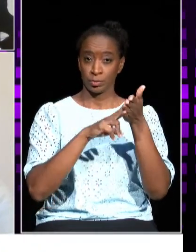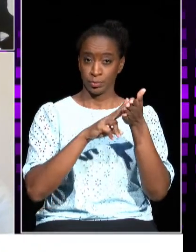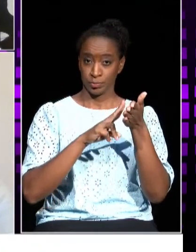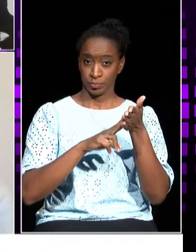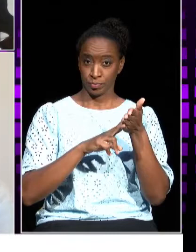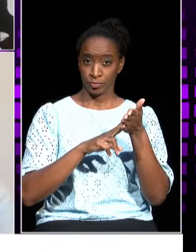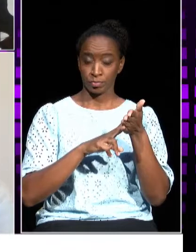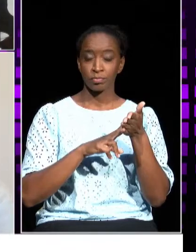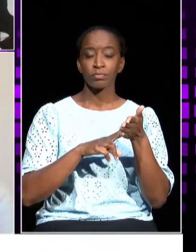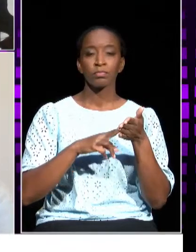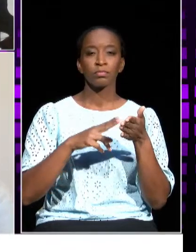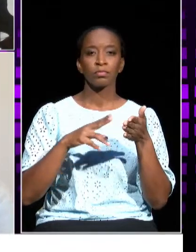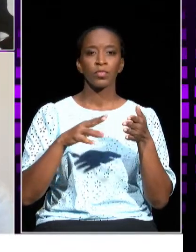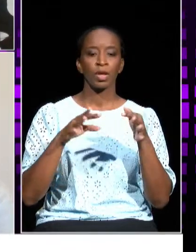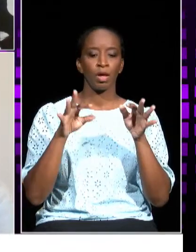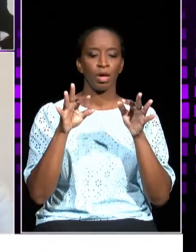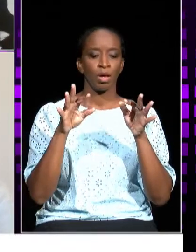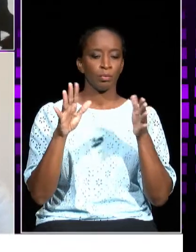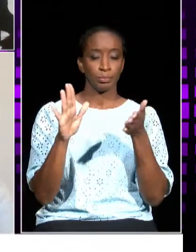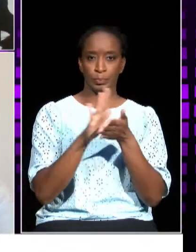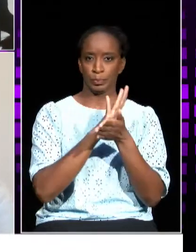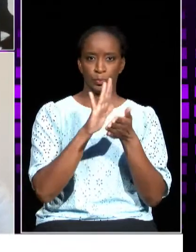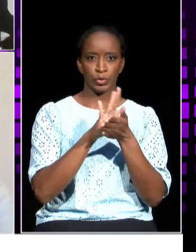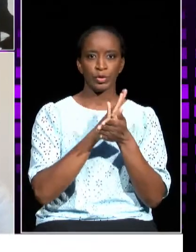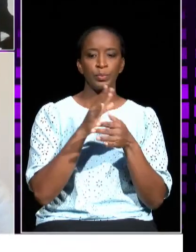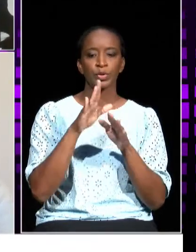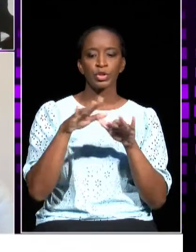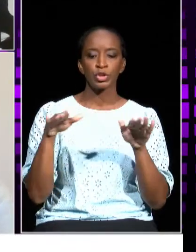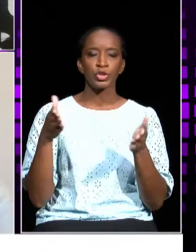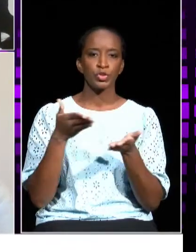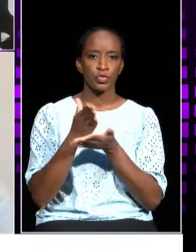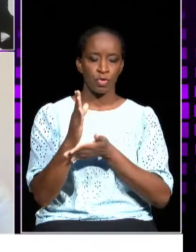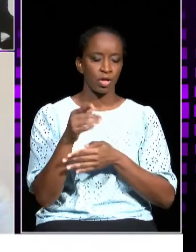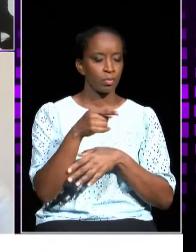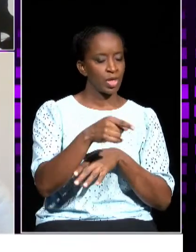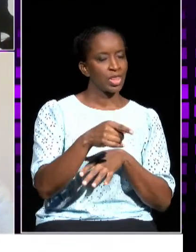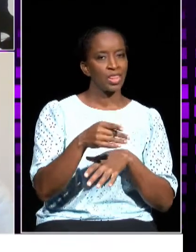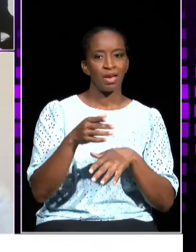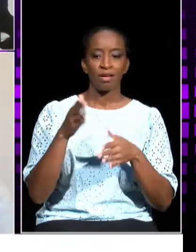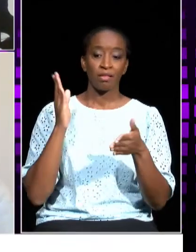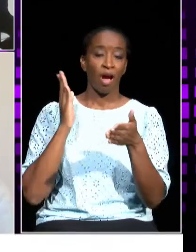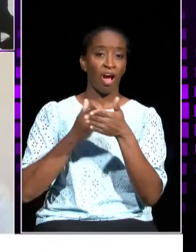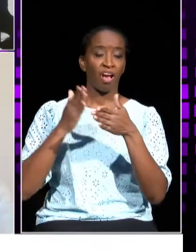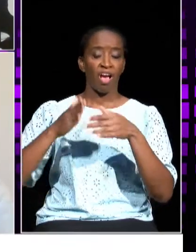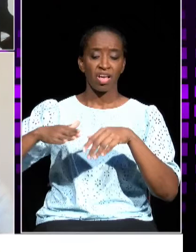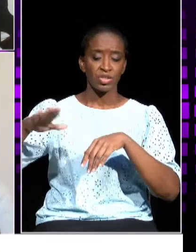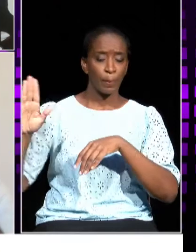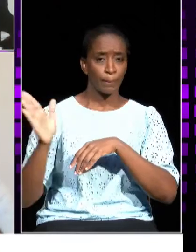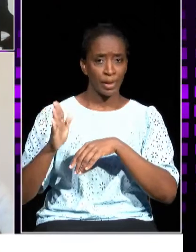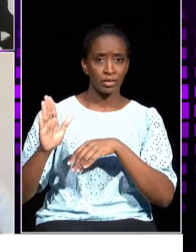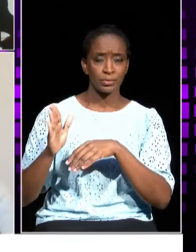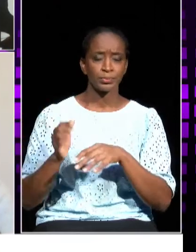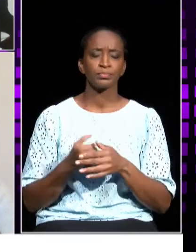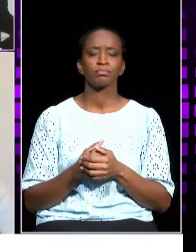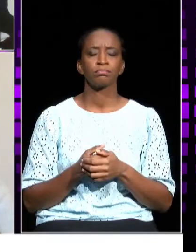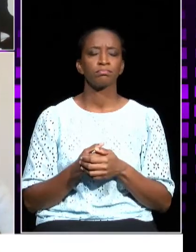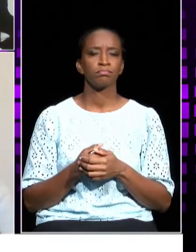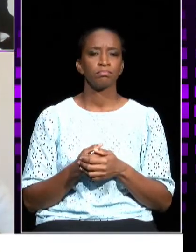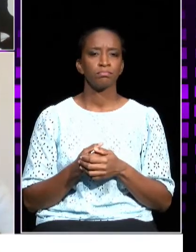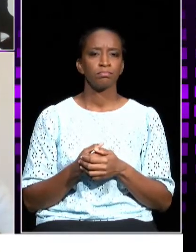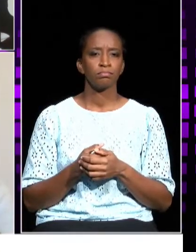out against corporal punishment. That is one of the things we're looking at in terms of protecting the rights of children. How do we then treat